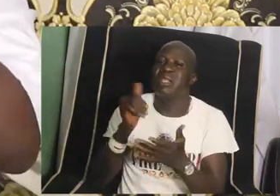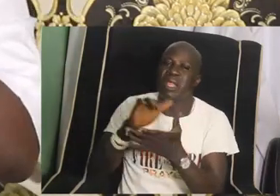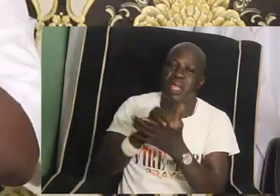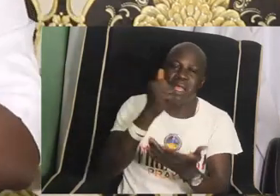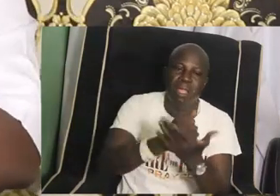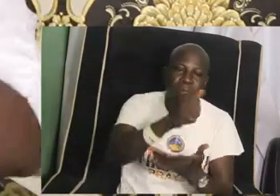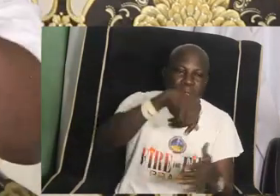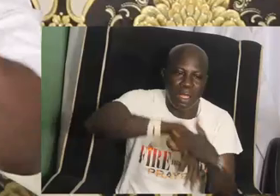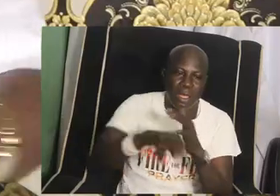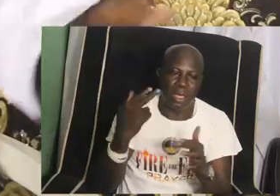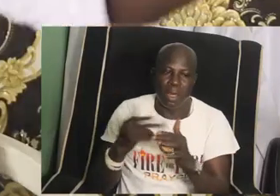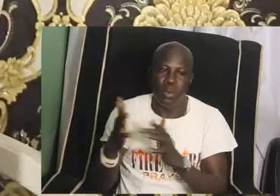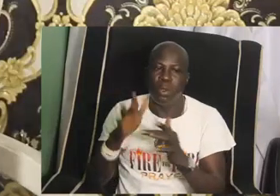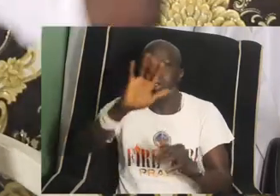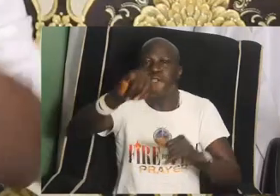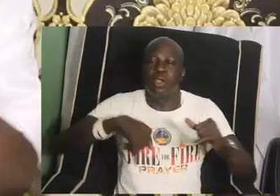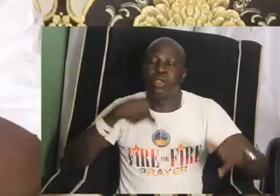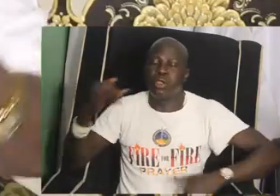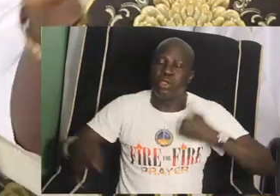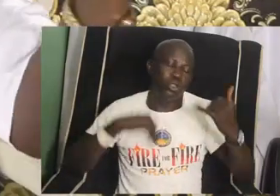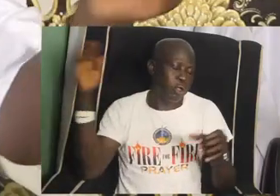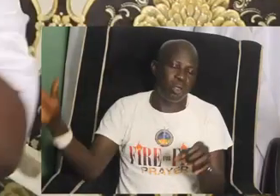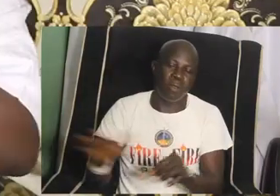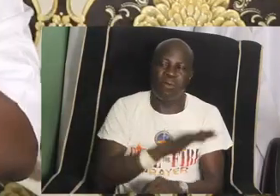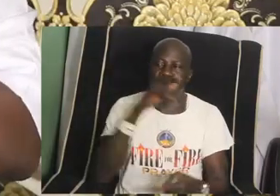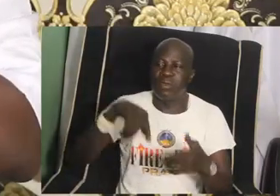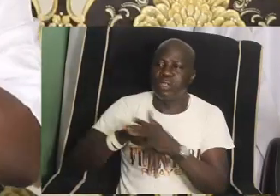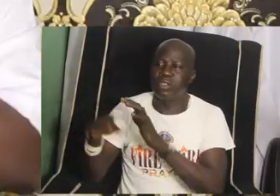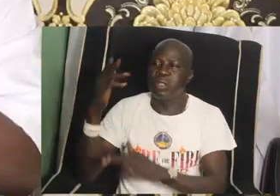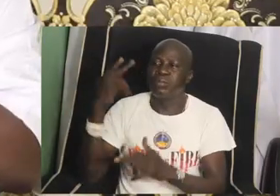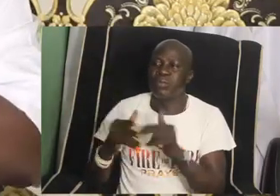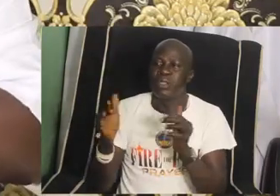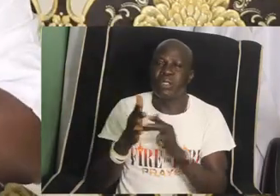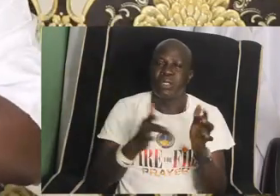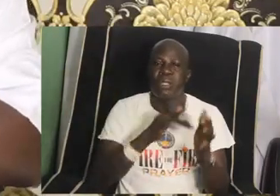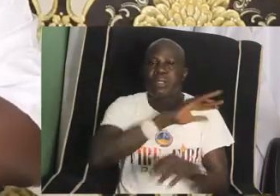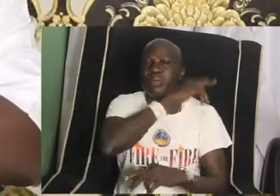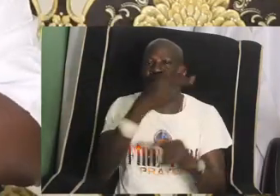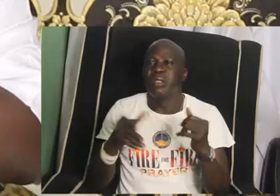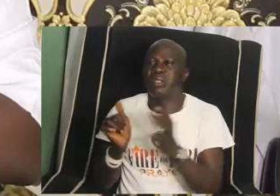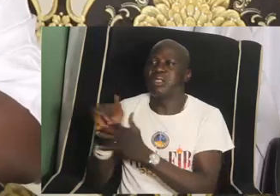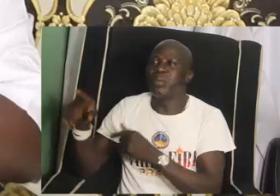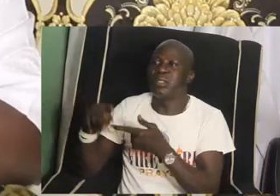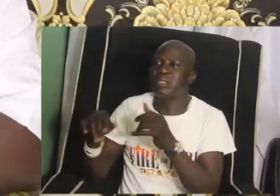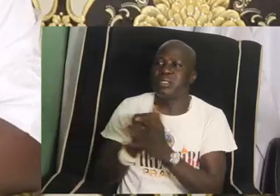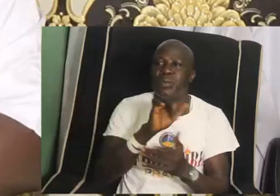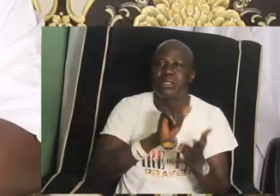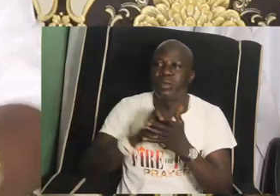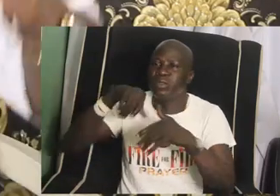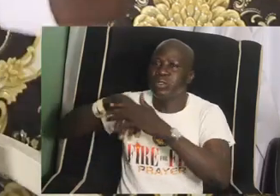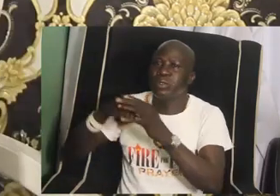say me. In the name of Jesus. Happy birthday. Happy birthday. Happy wedding